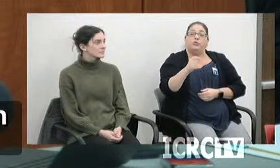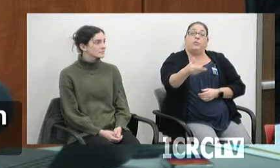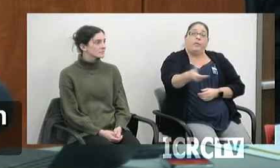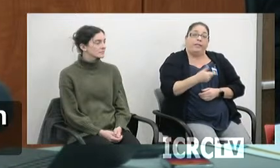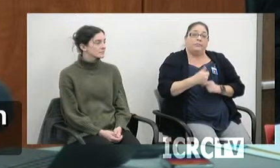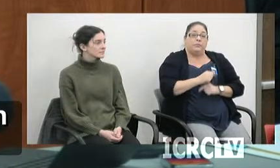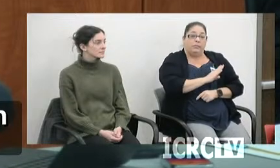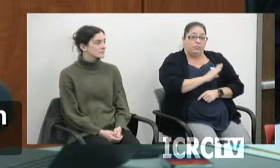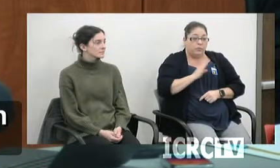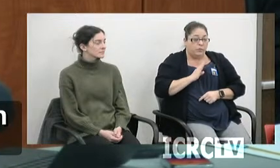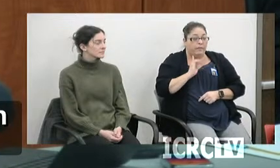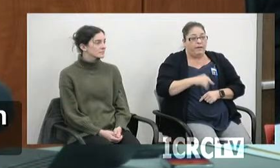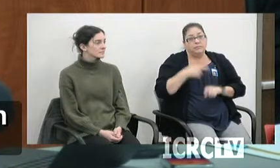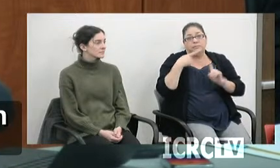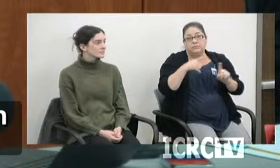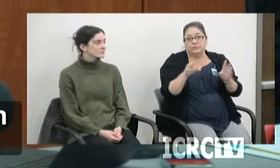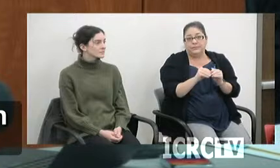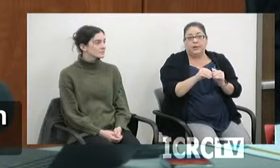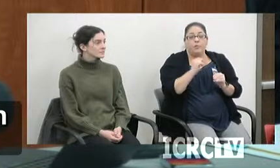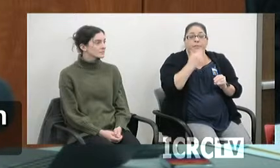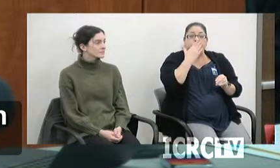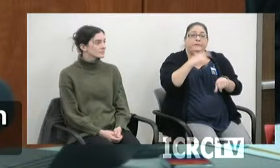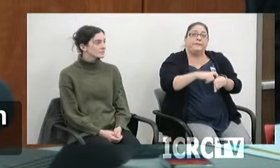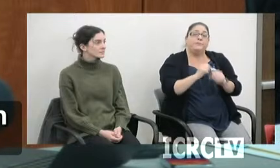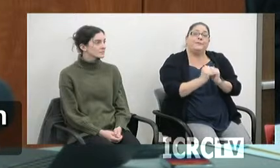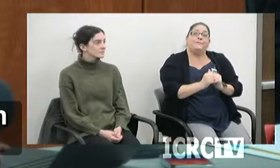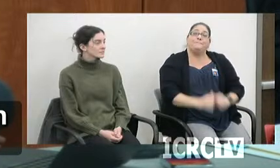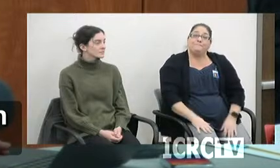and we'll have some good time together.